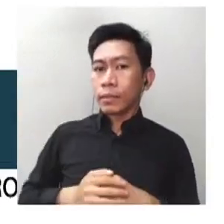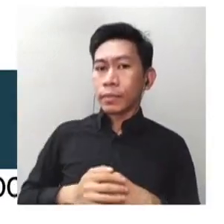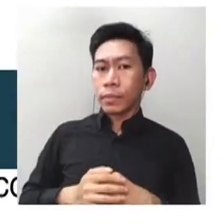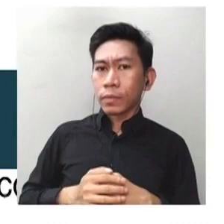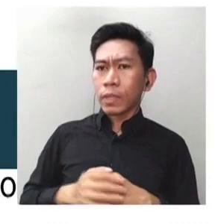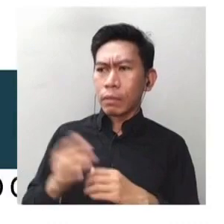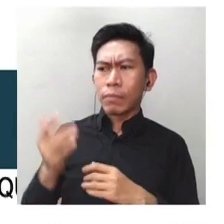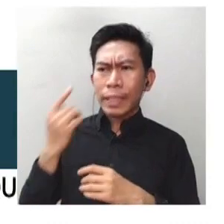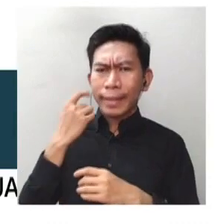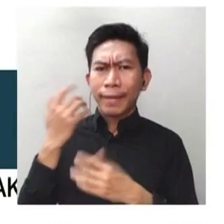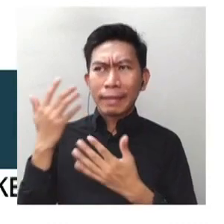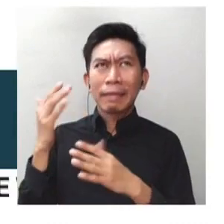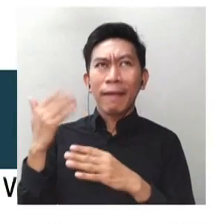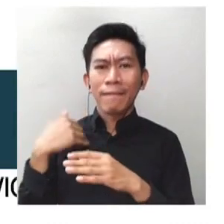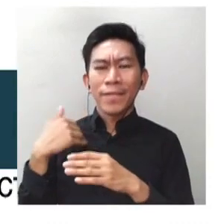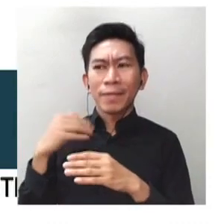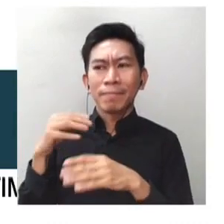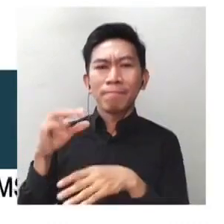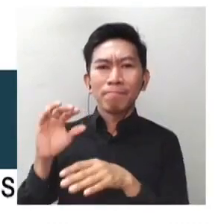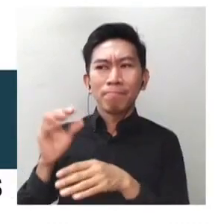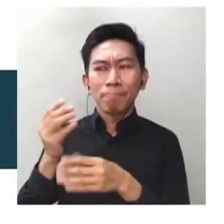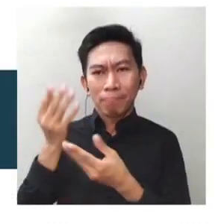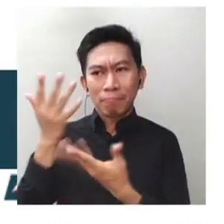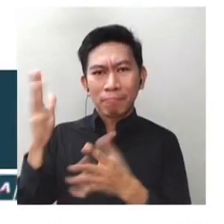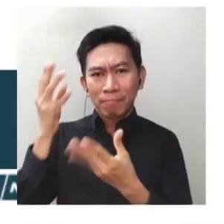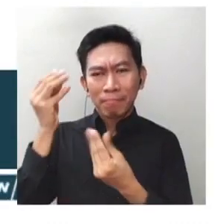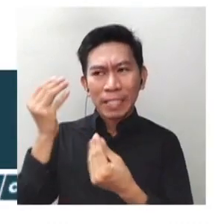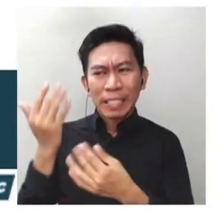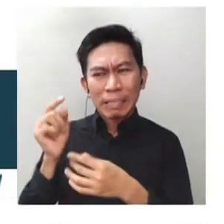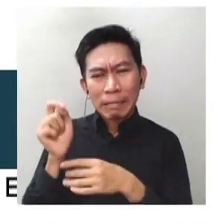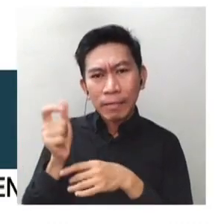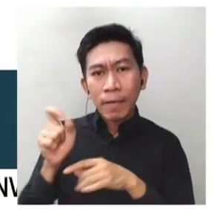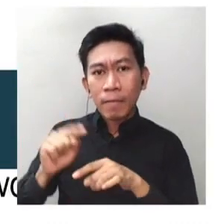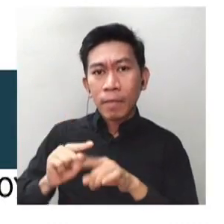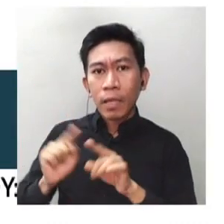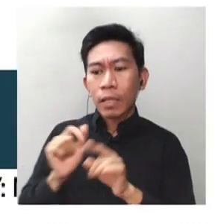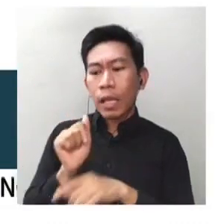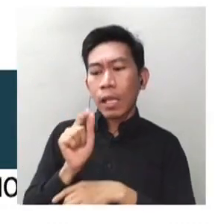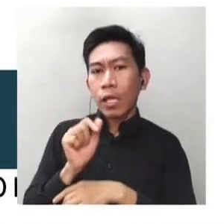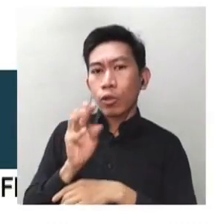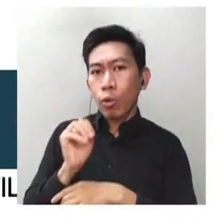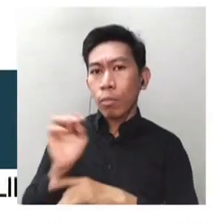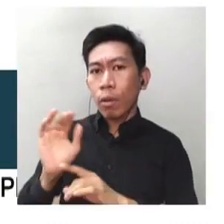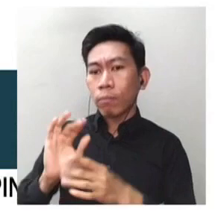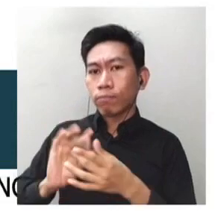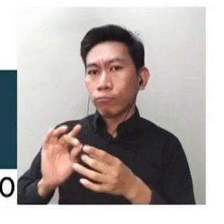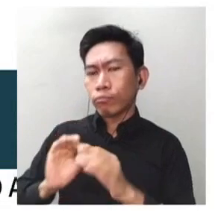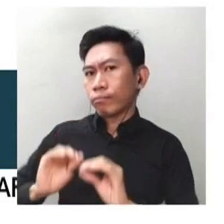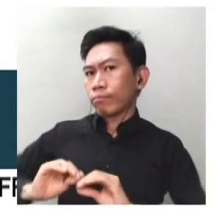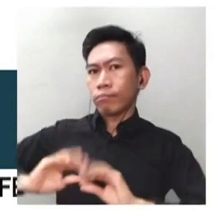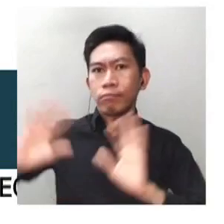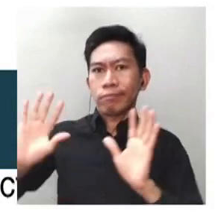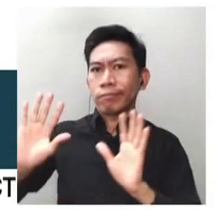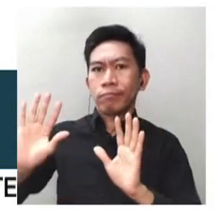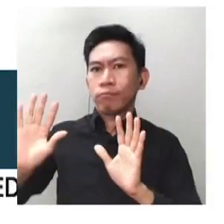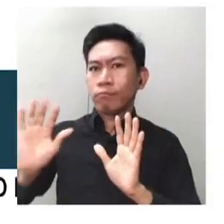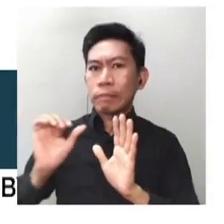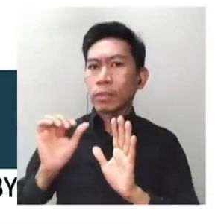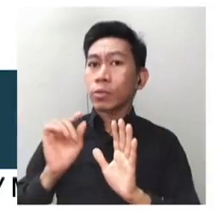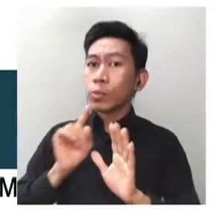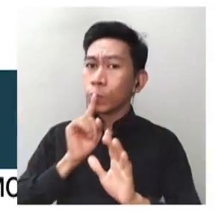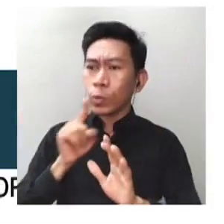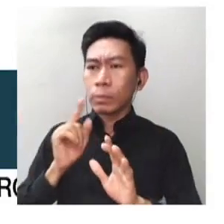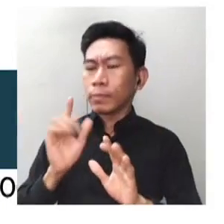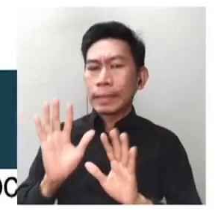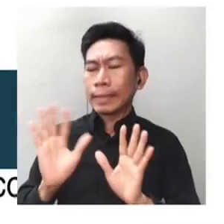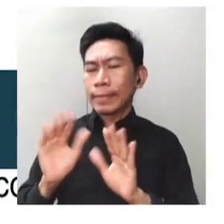ago. Atom was very explicit in his statement this morning that he didn't want to pursue libel charges